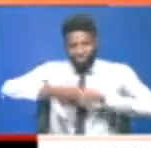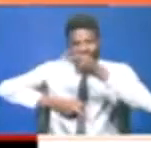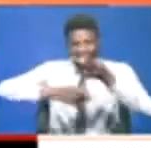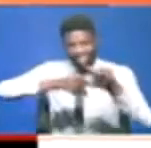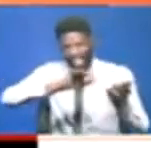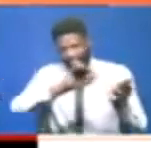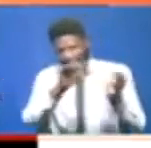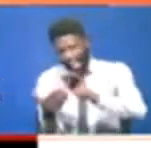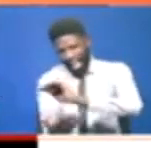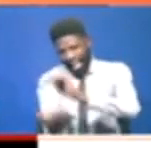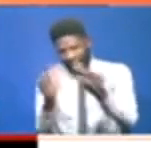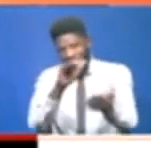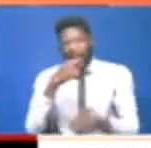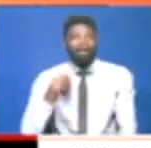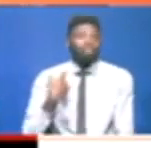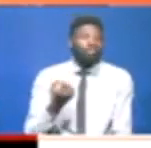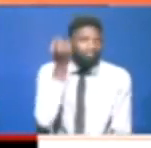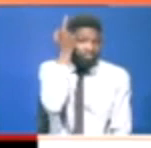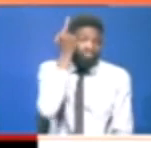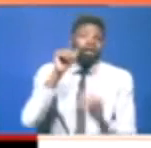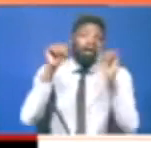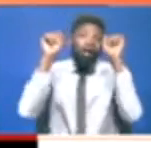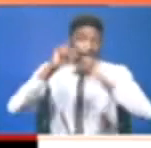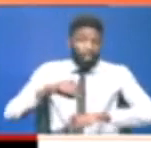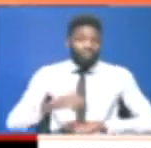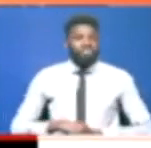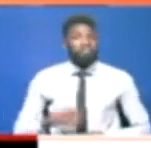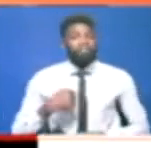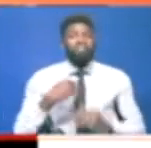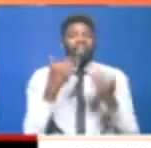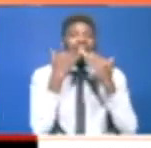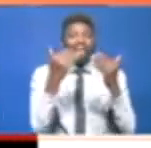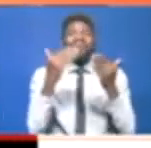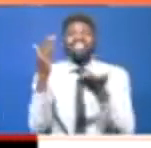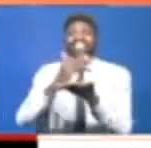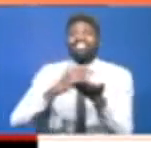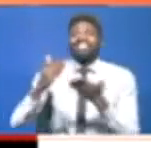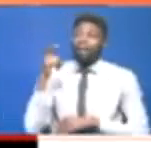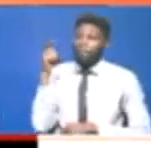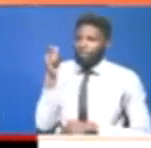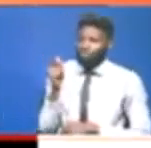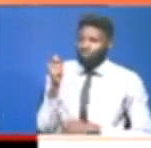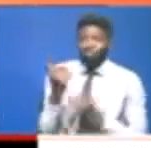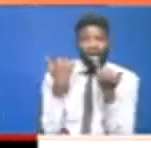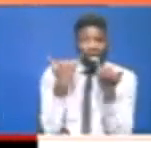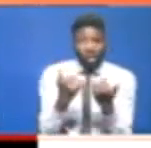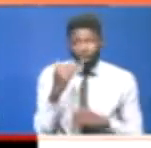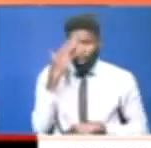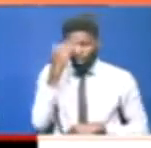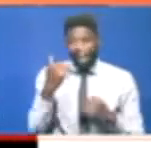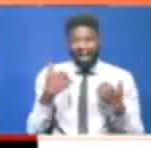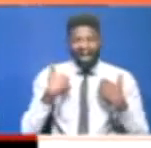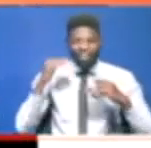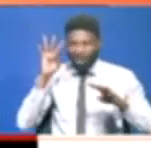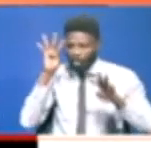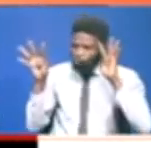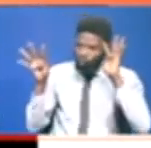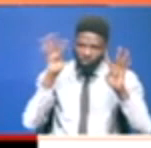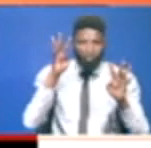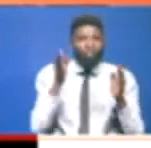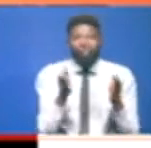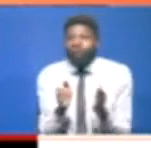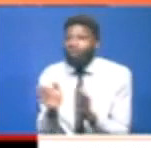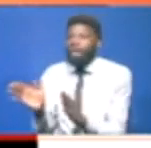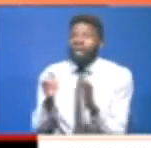I want to thank the industry currently, because of the industry players. What they have done is they have come up with very innovative ways of people for them to